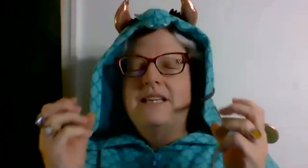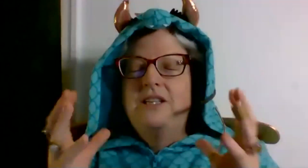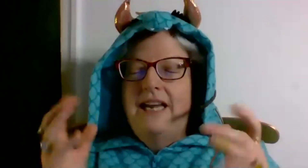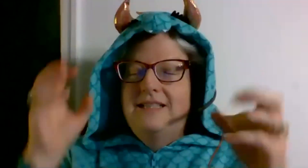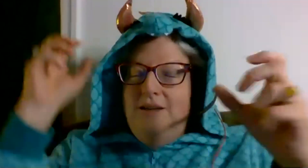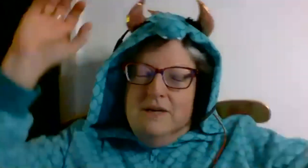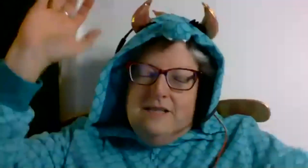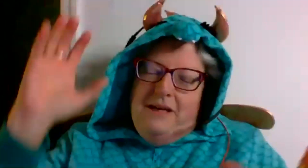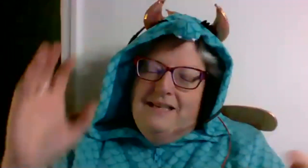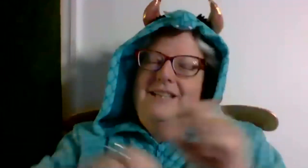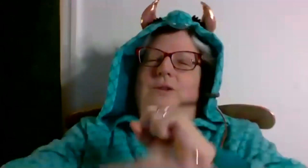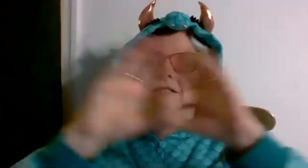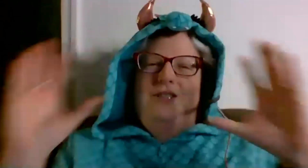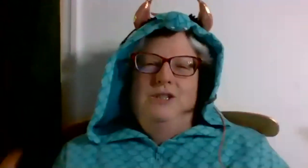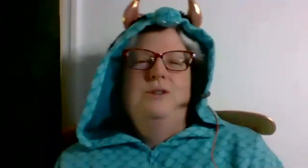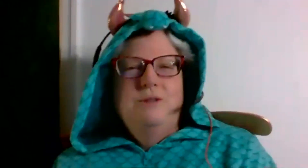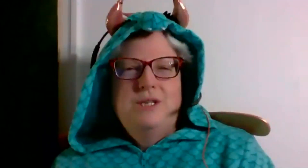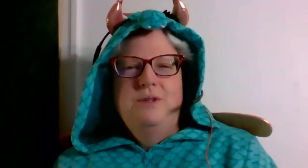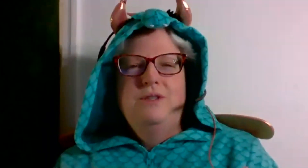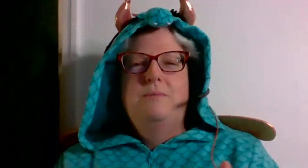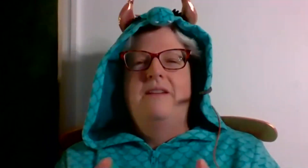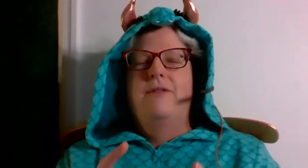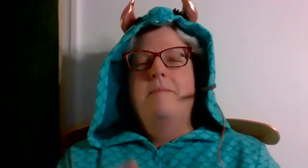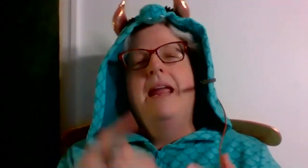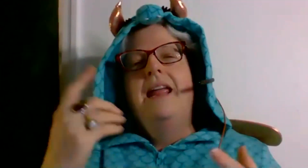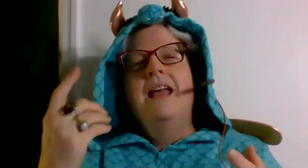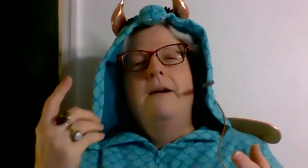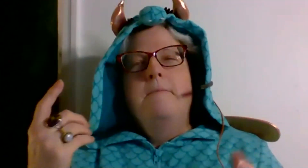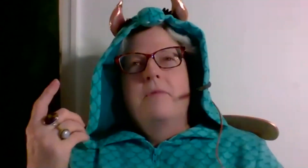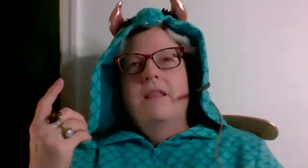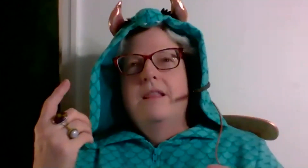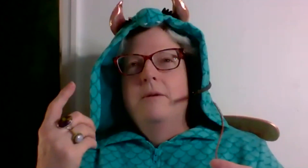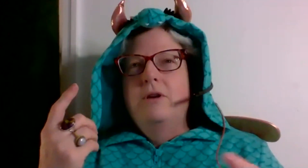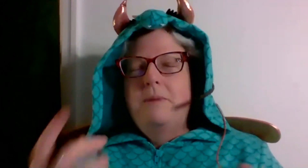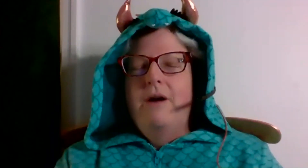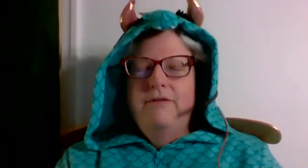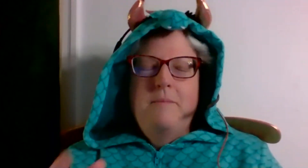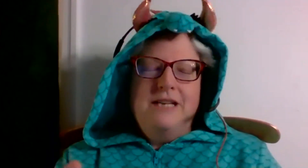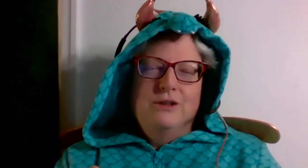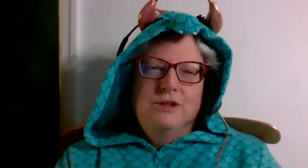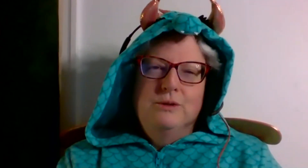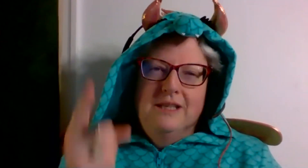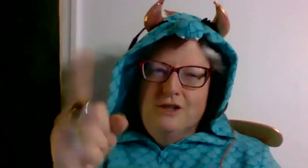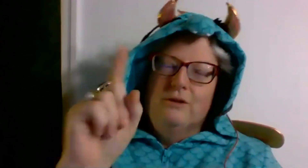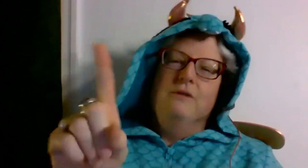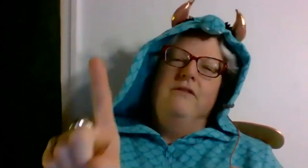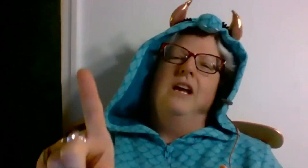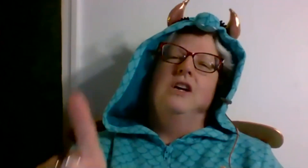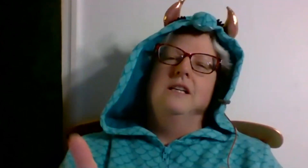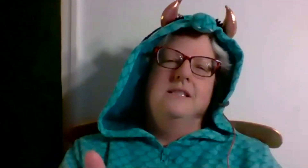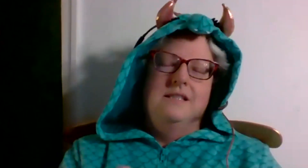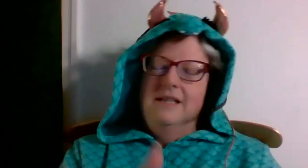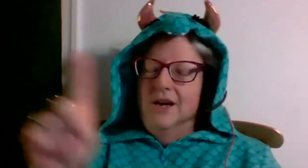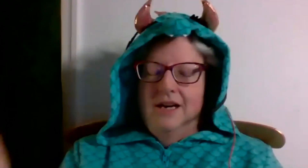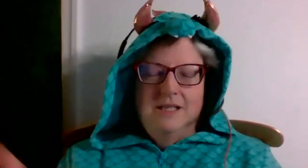I'm such a lazy witch because I don't do the rituals, but for me, your most powerful magical tool is your own